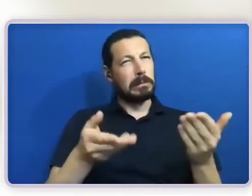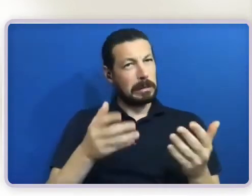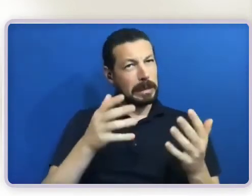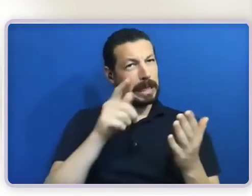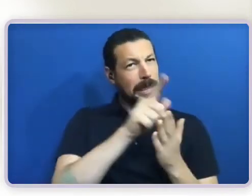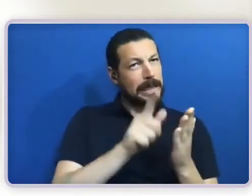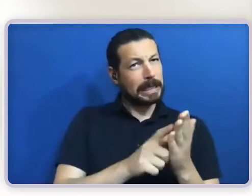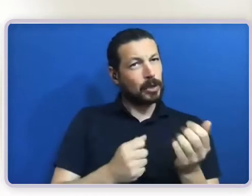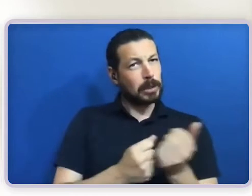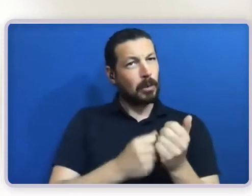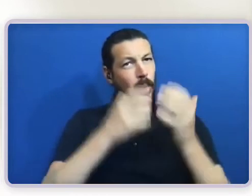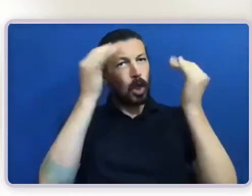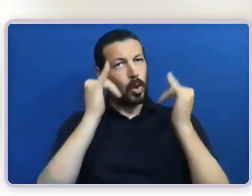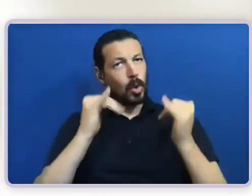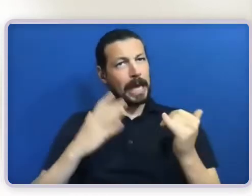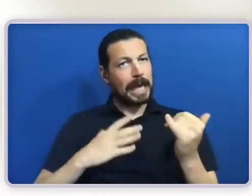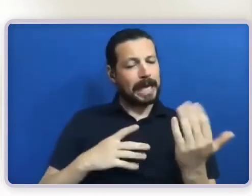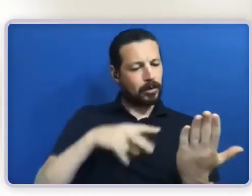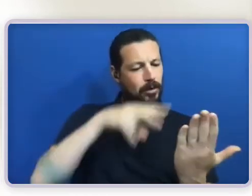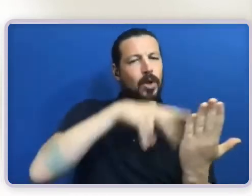is a good idea.